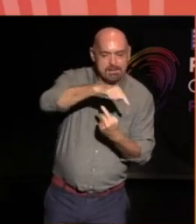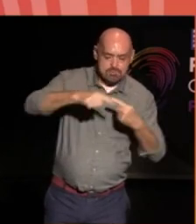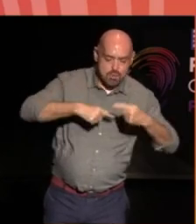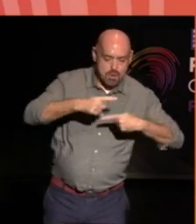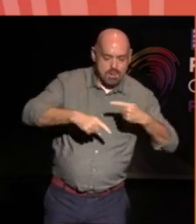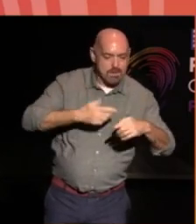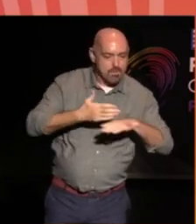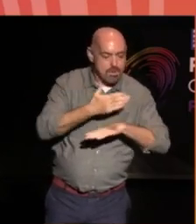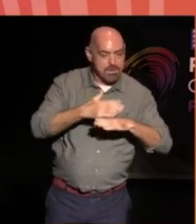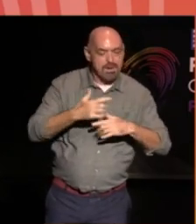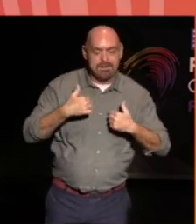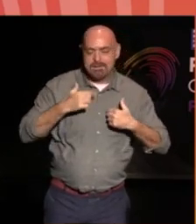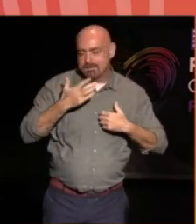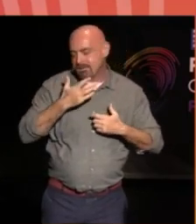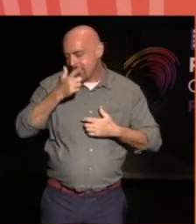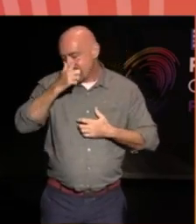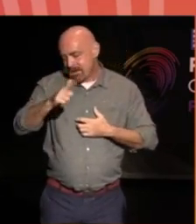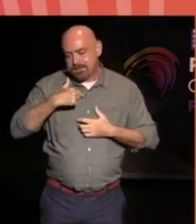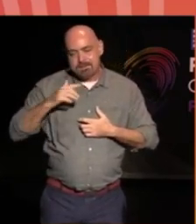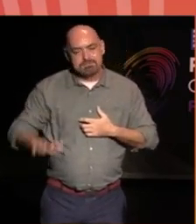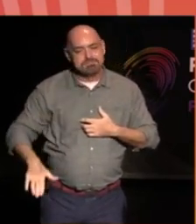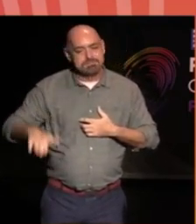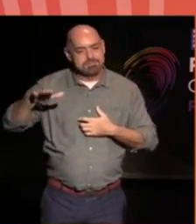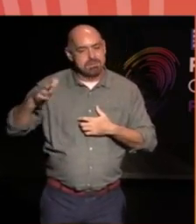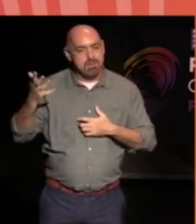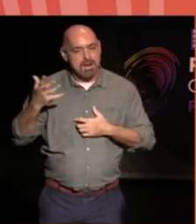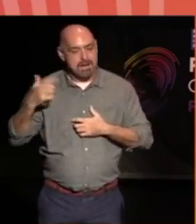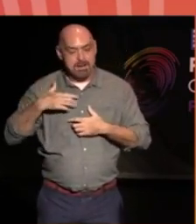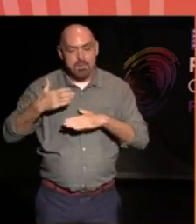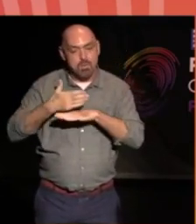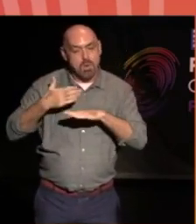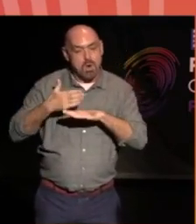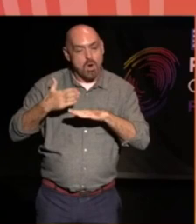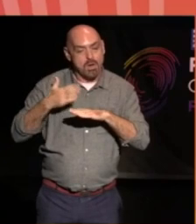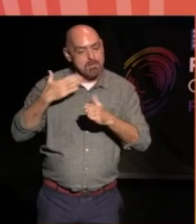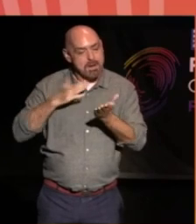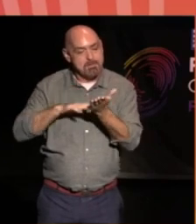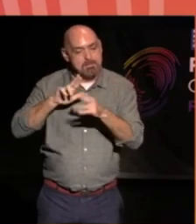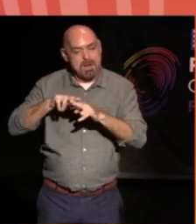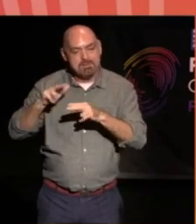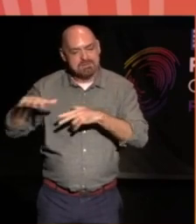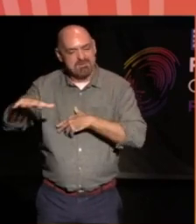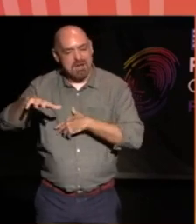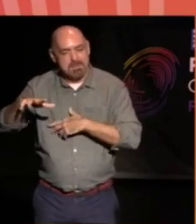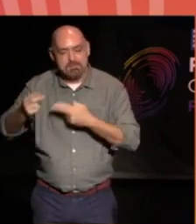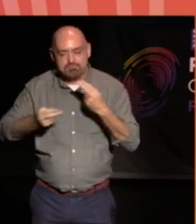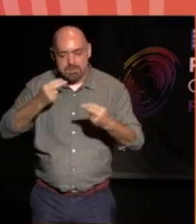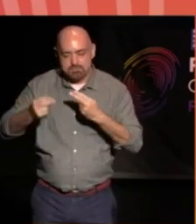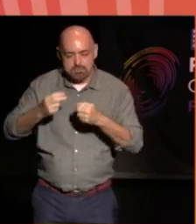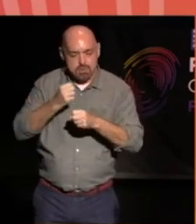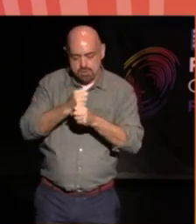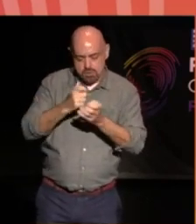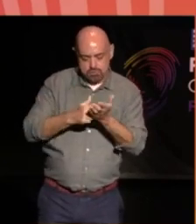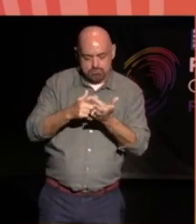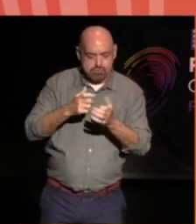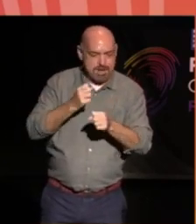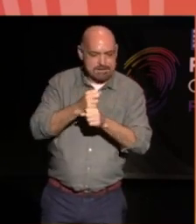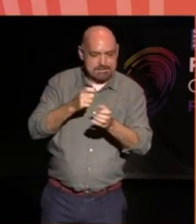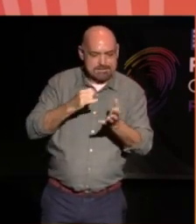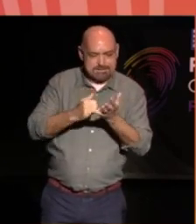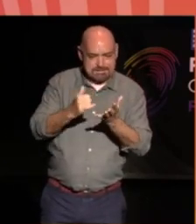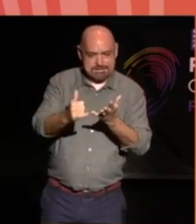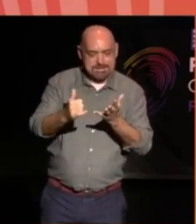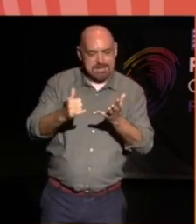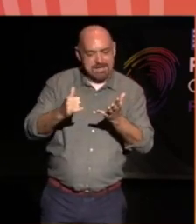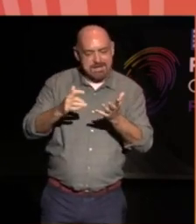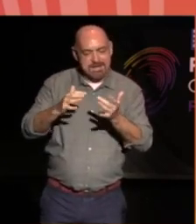good fortune of growing up working in my parents' family restaurant, Greg's Volcano Pizza in Elkhart,